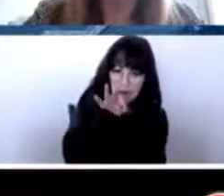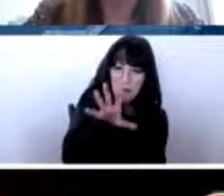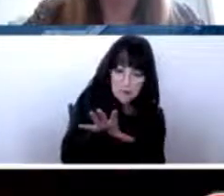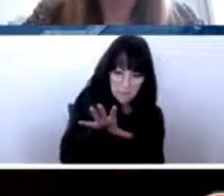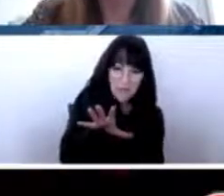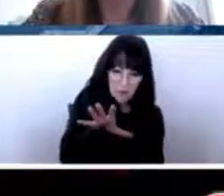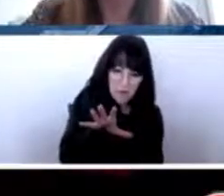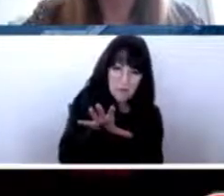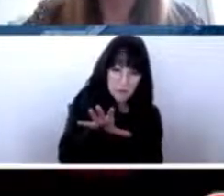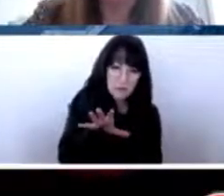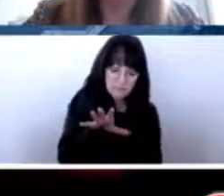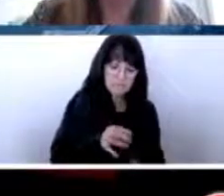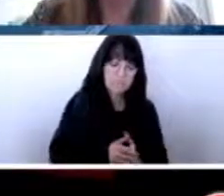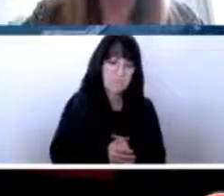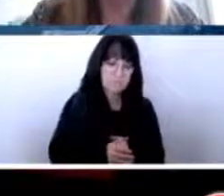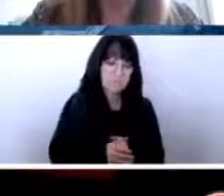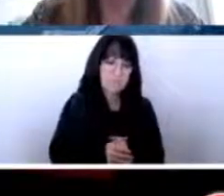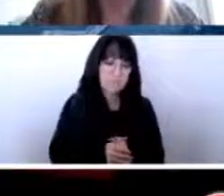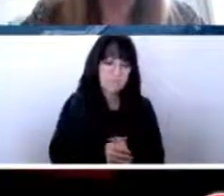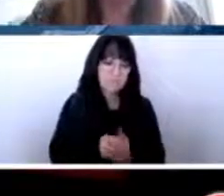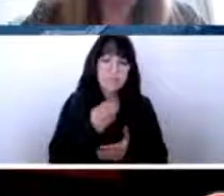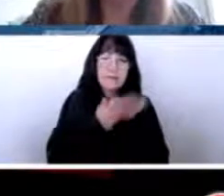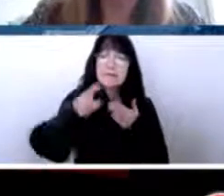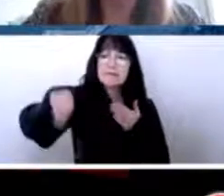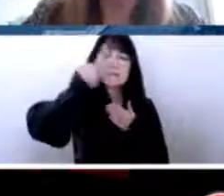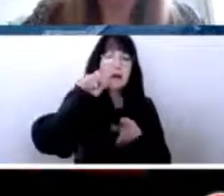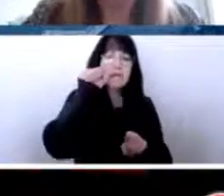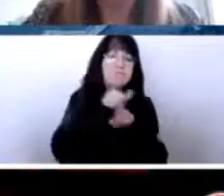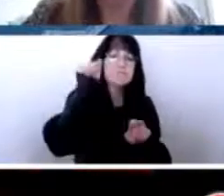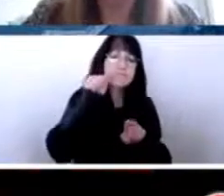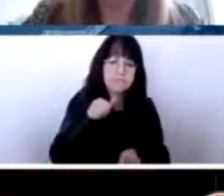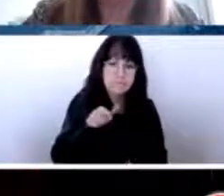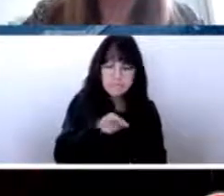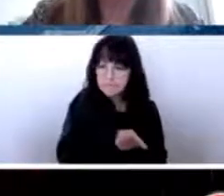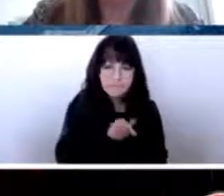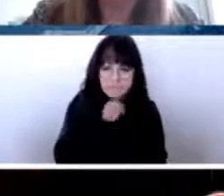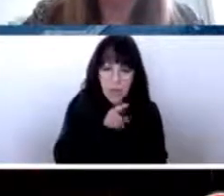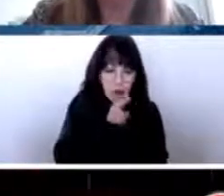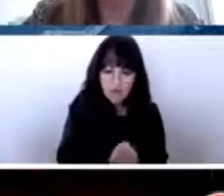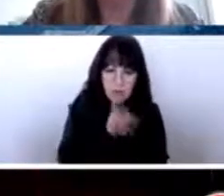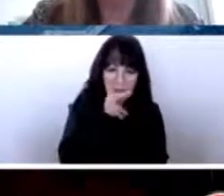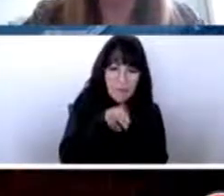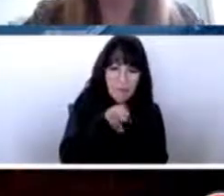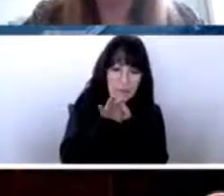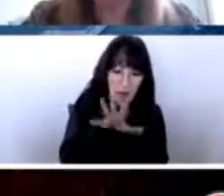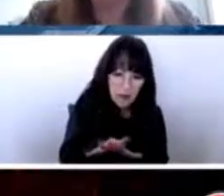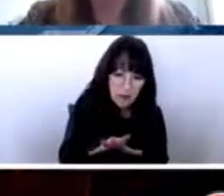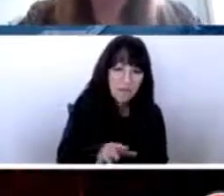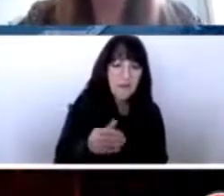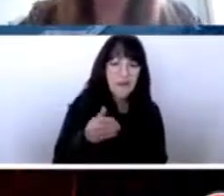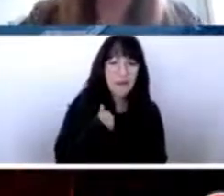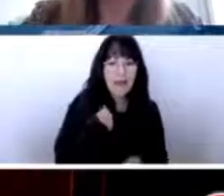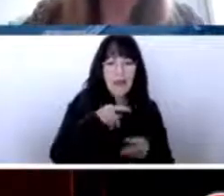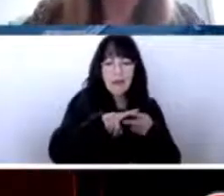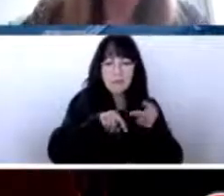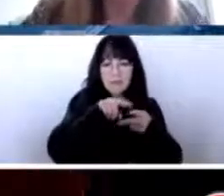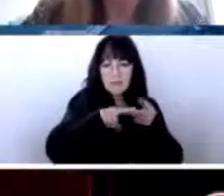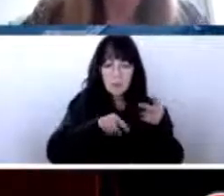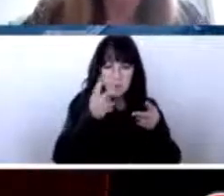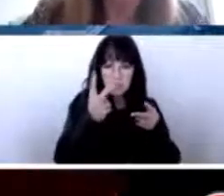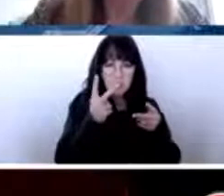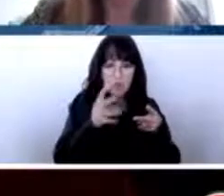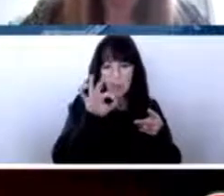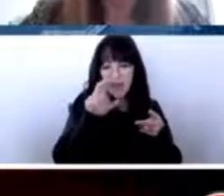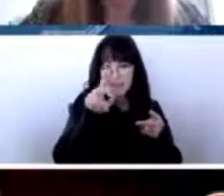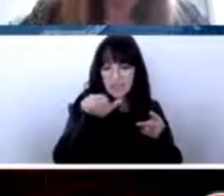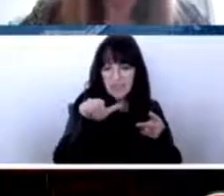masks you're looking to get are legitimate. They're NIOSH or FDA approved.